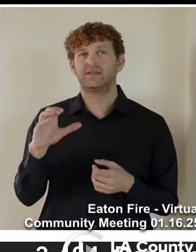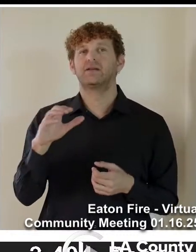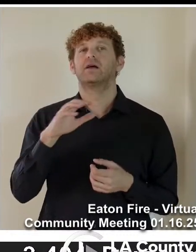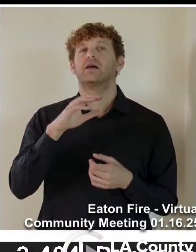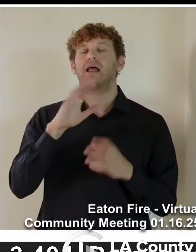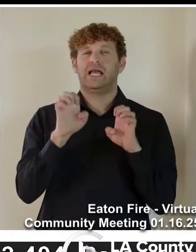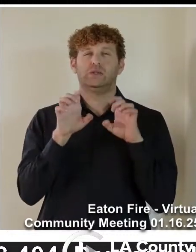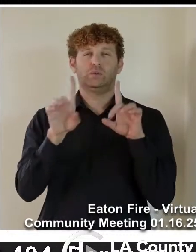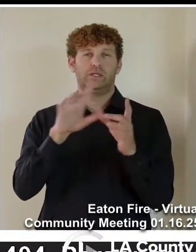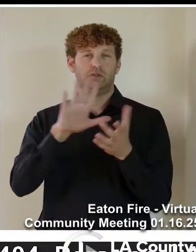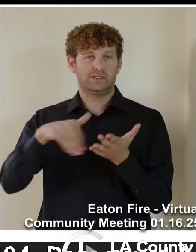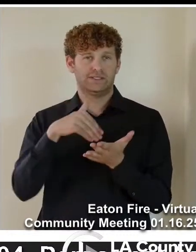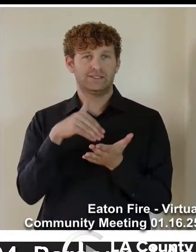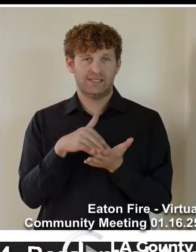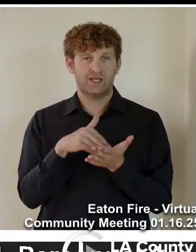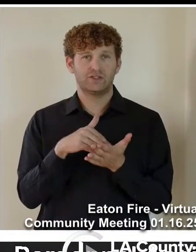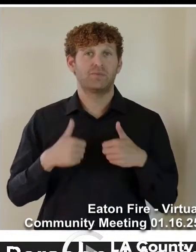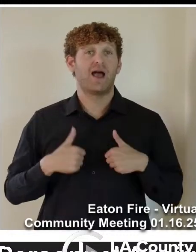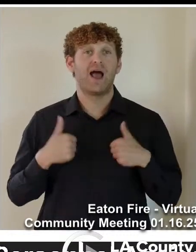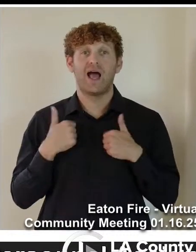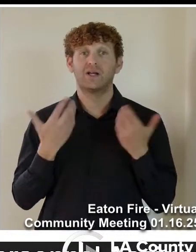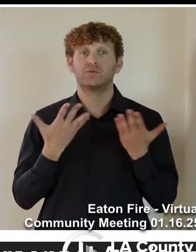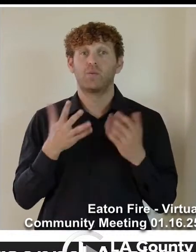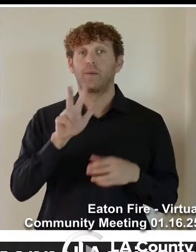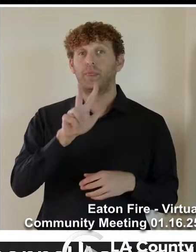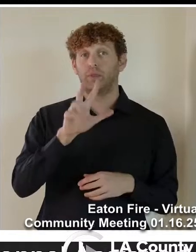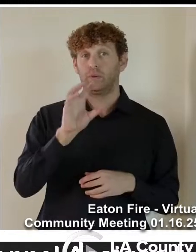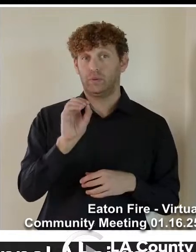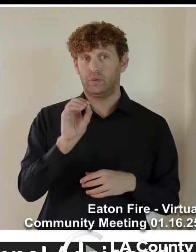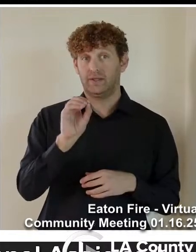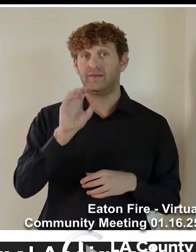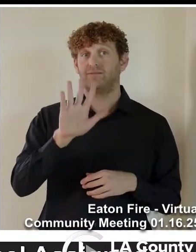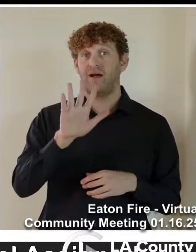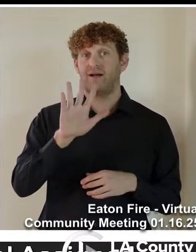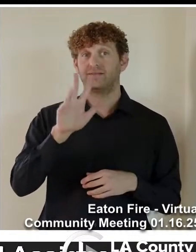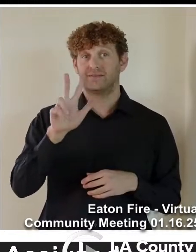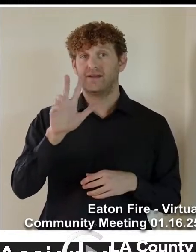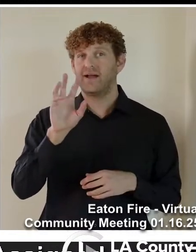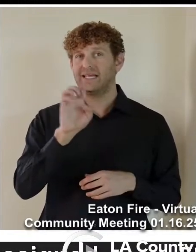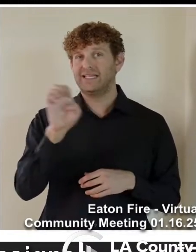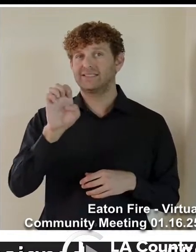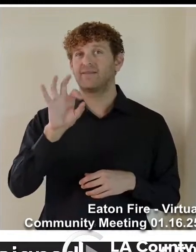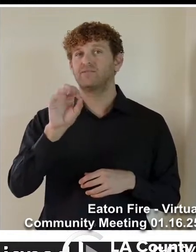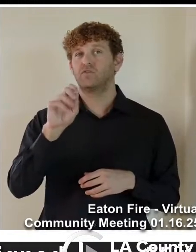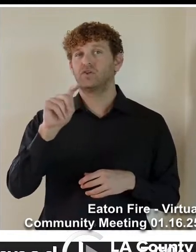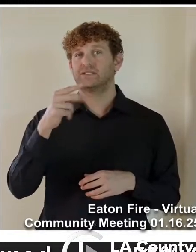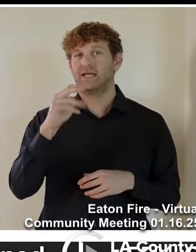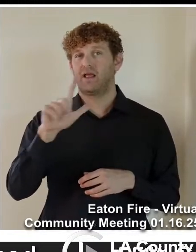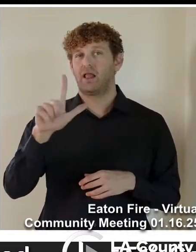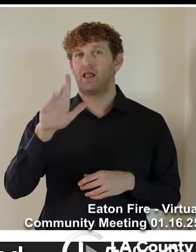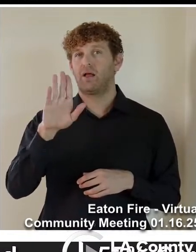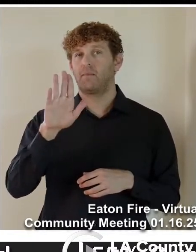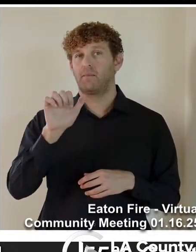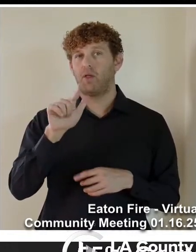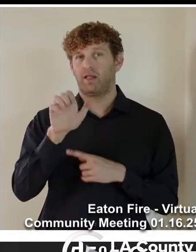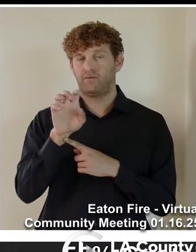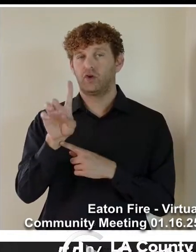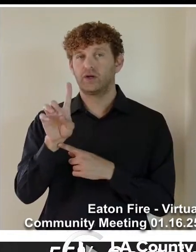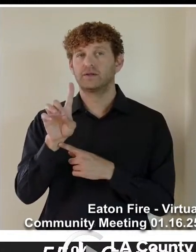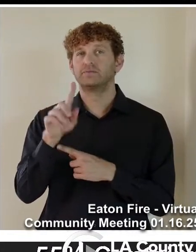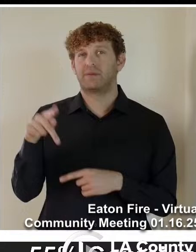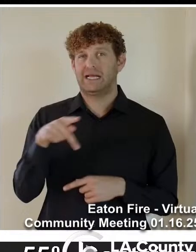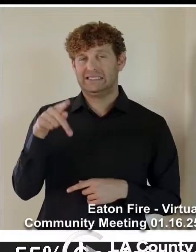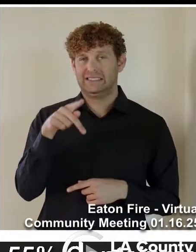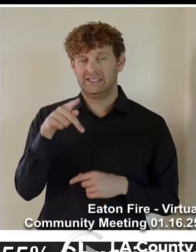That address is 3035 East Foothill Boulevard in Pasadena. Now, survivors in